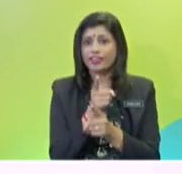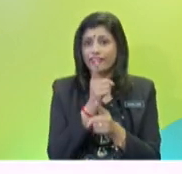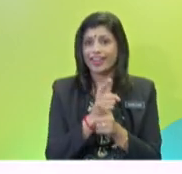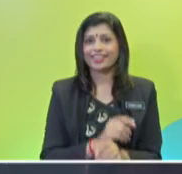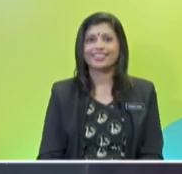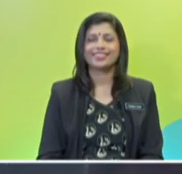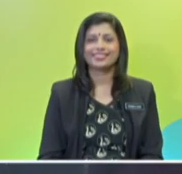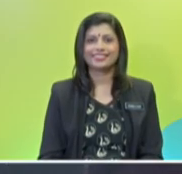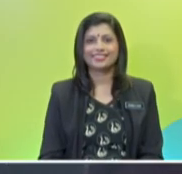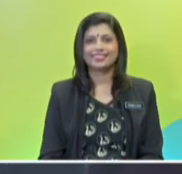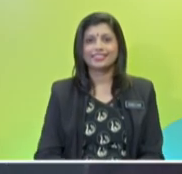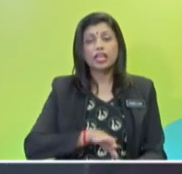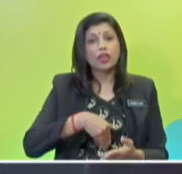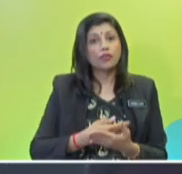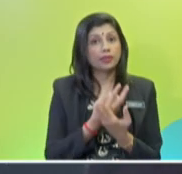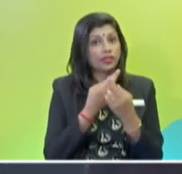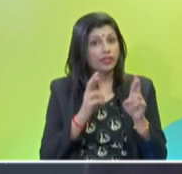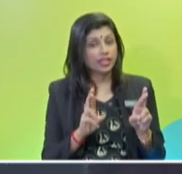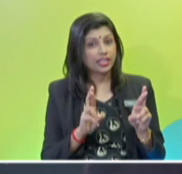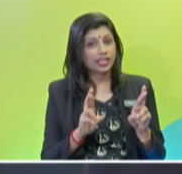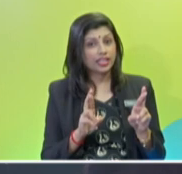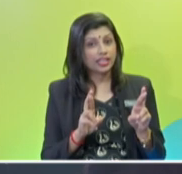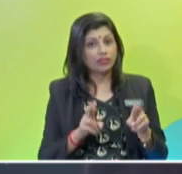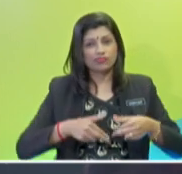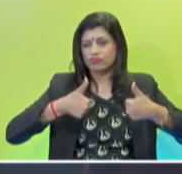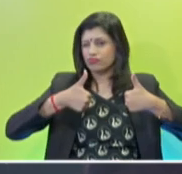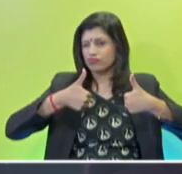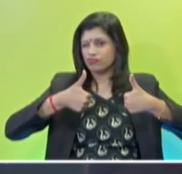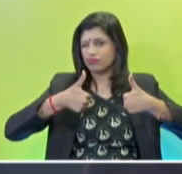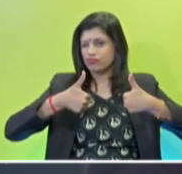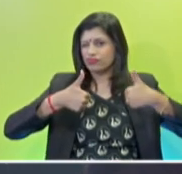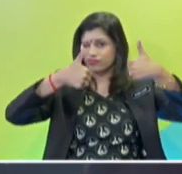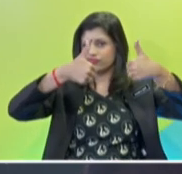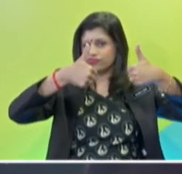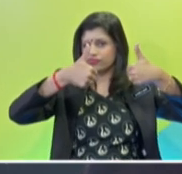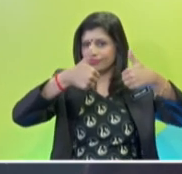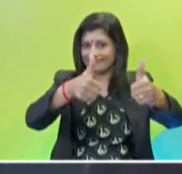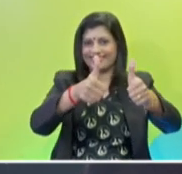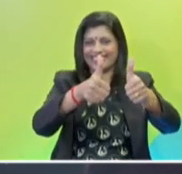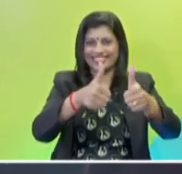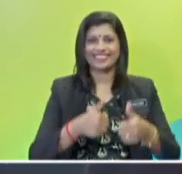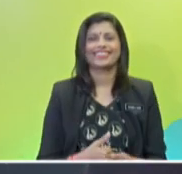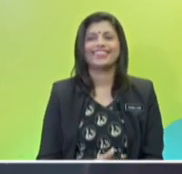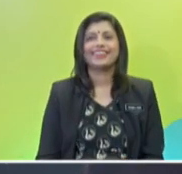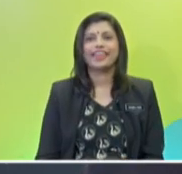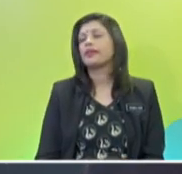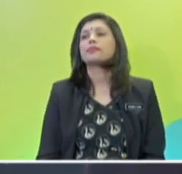Okay. Is everybody ready? If you're ready, give me a thumbs up. A double thumbs up.